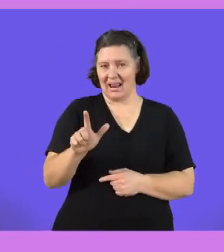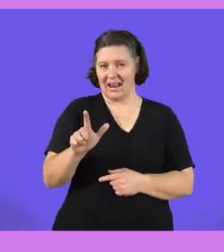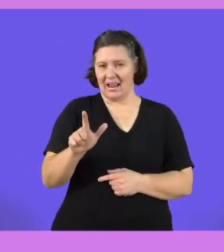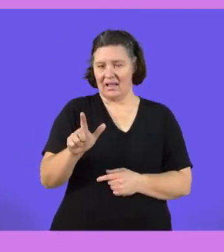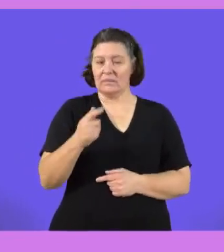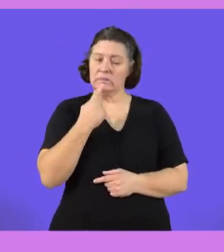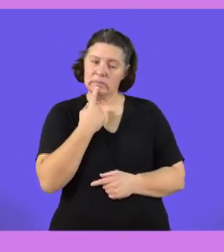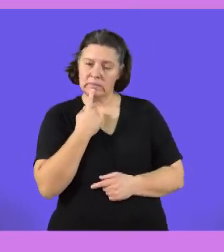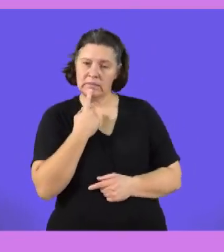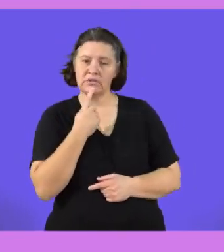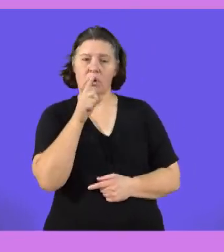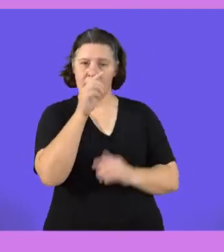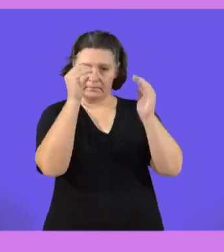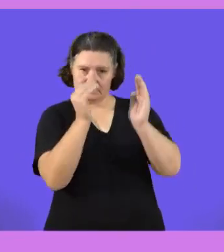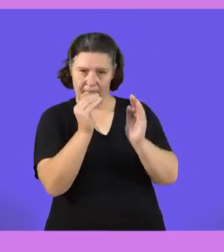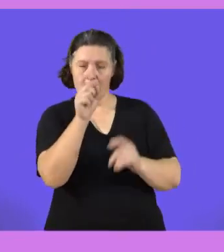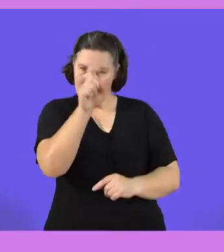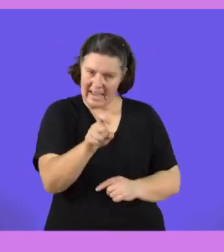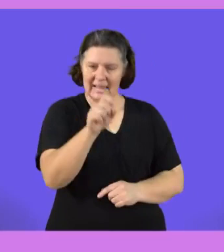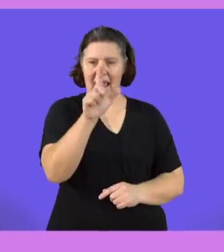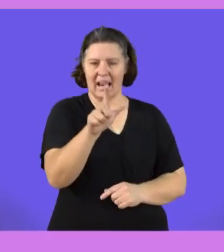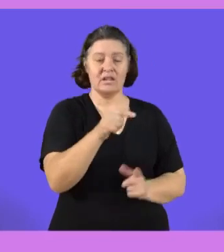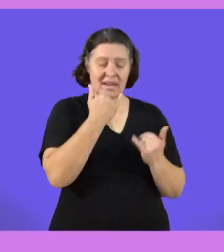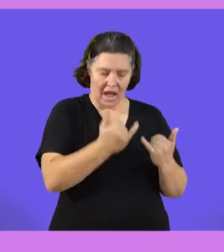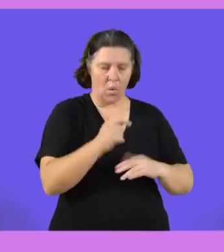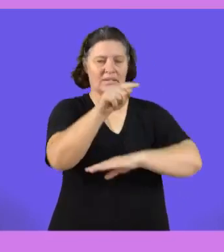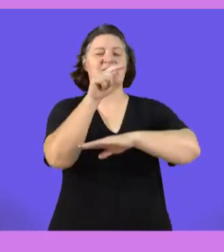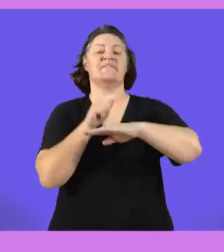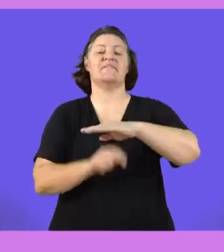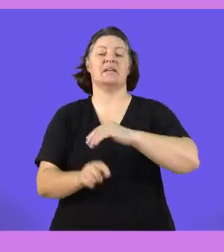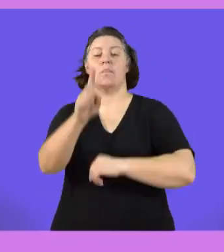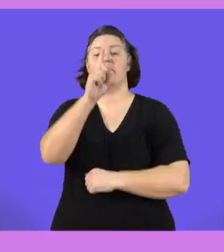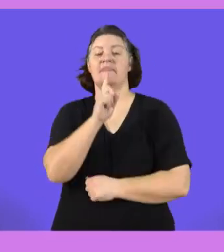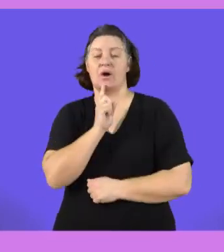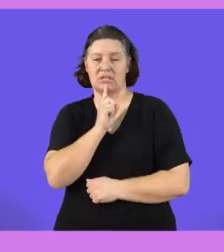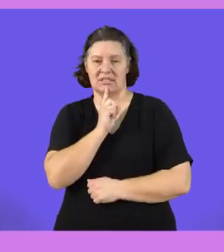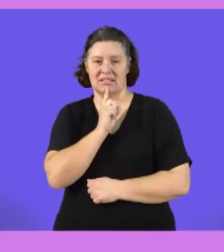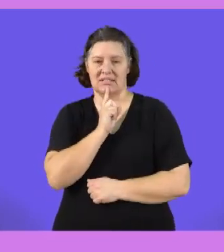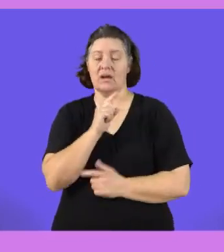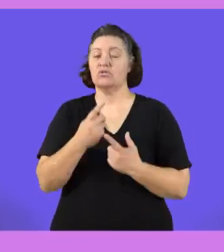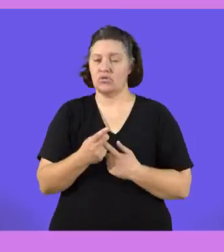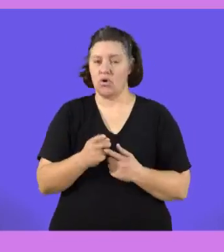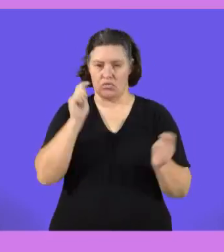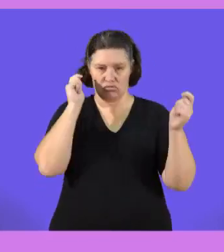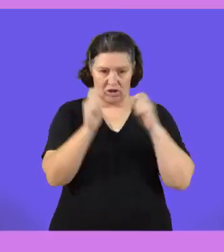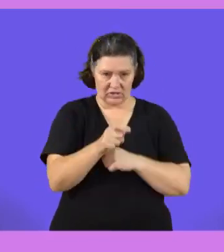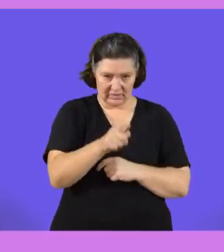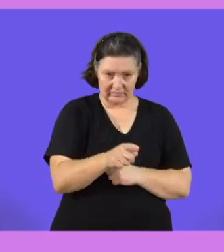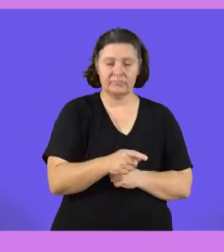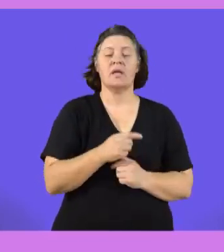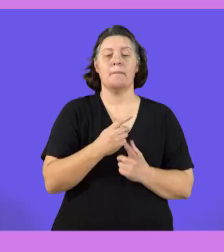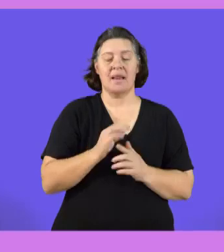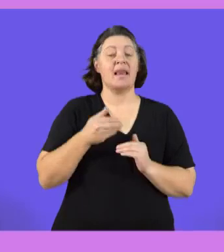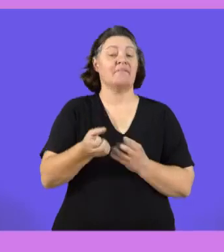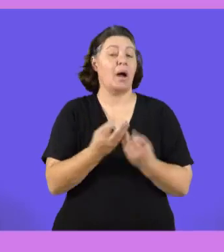that there in bracket. So therefore, I take this and I divide it by 1,000. So if I do this calculation, I'll